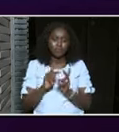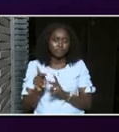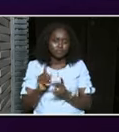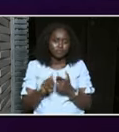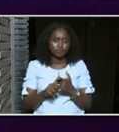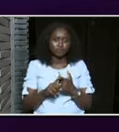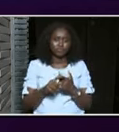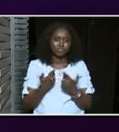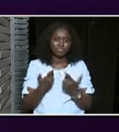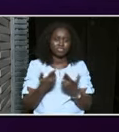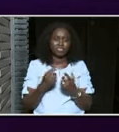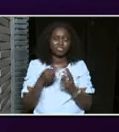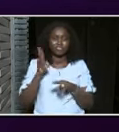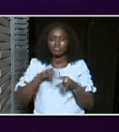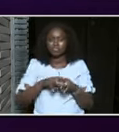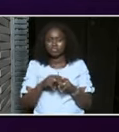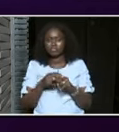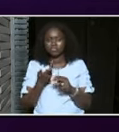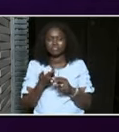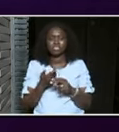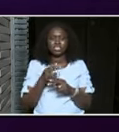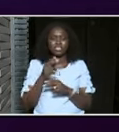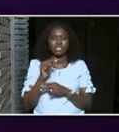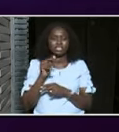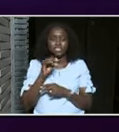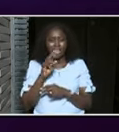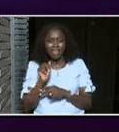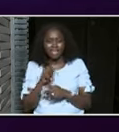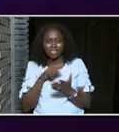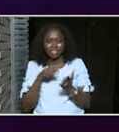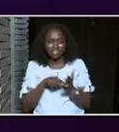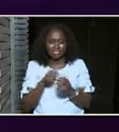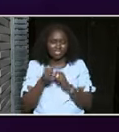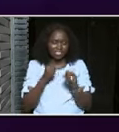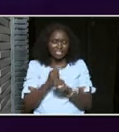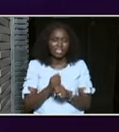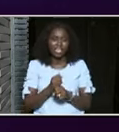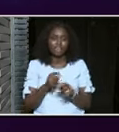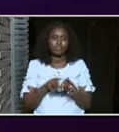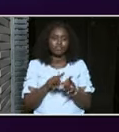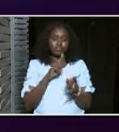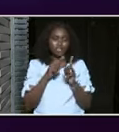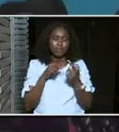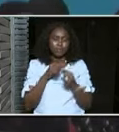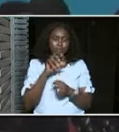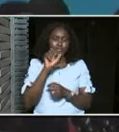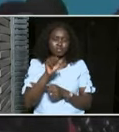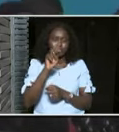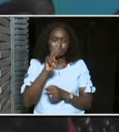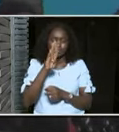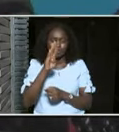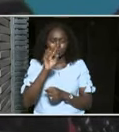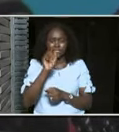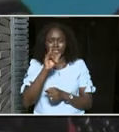year. So, and the Nigerian government making move to phase out the subsidy. So, sir, are you in support?